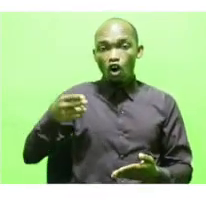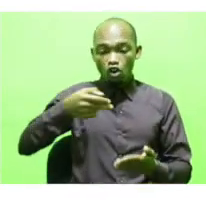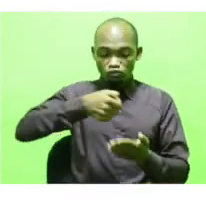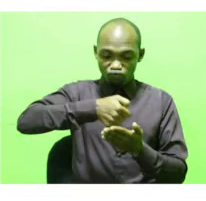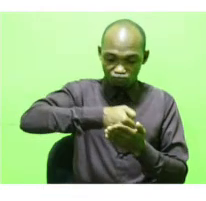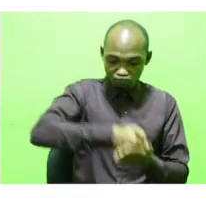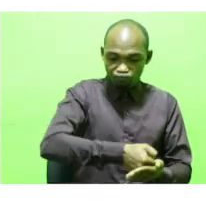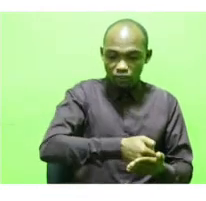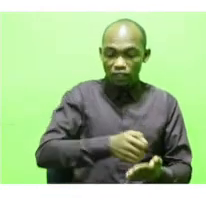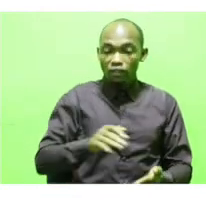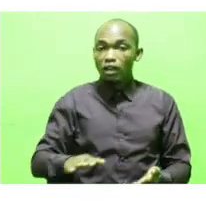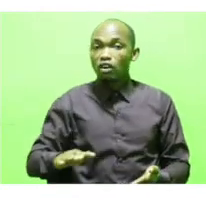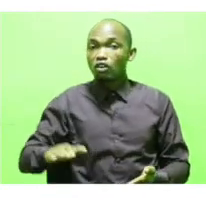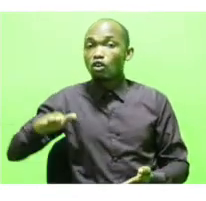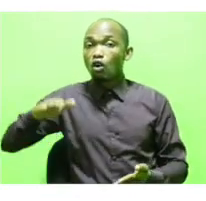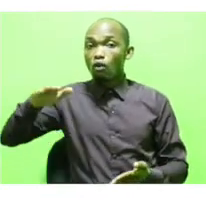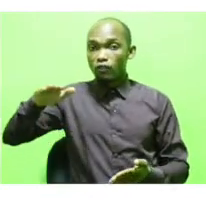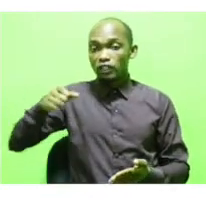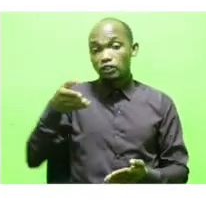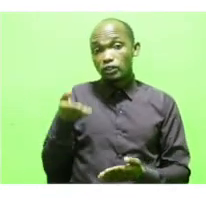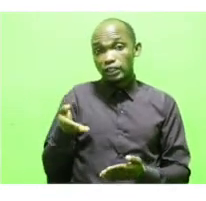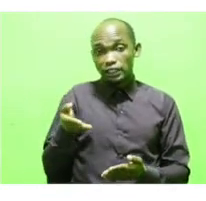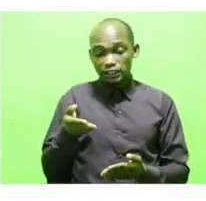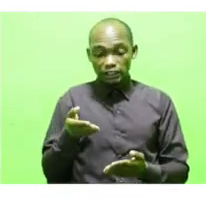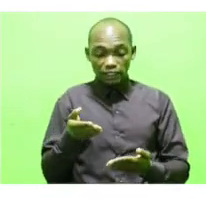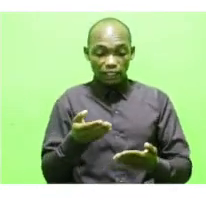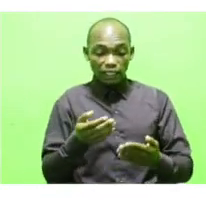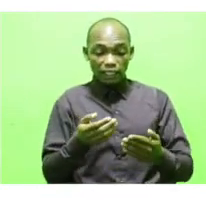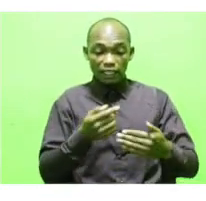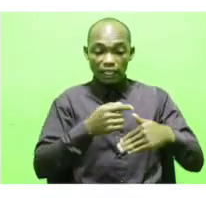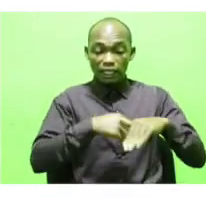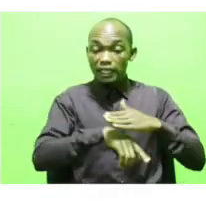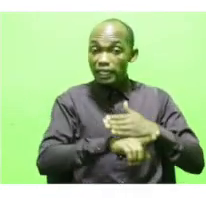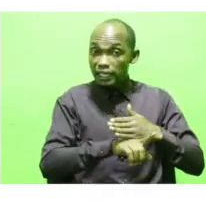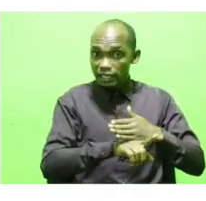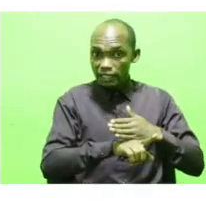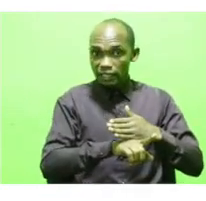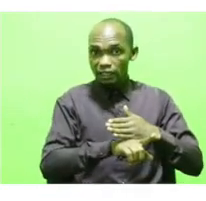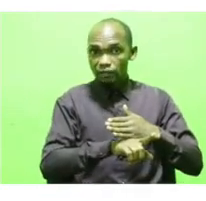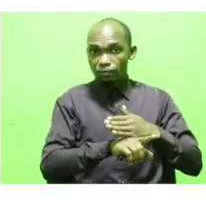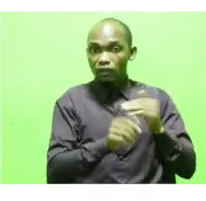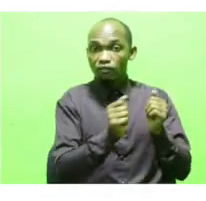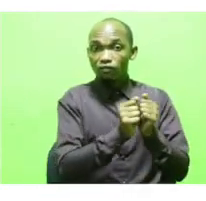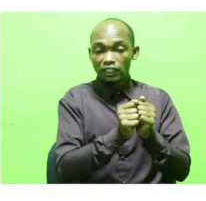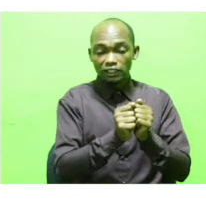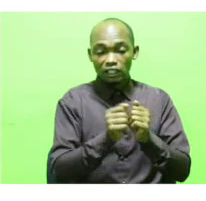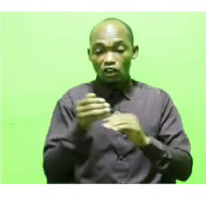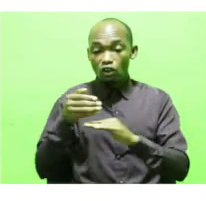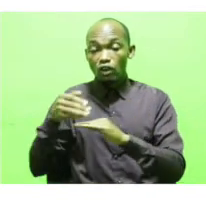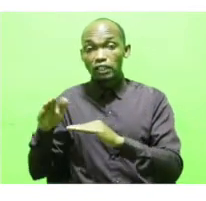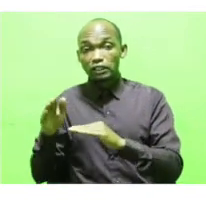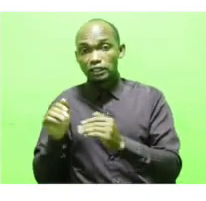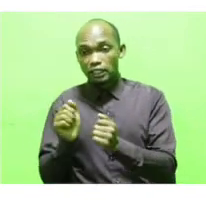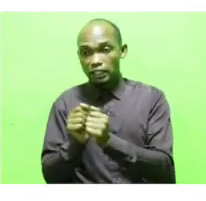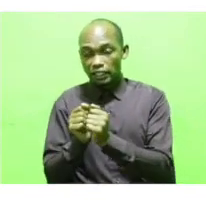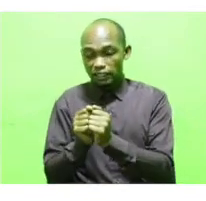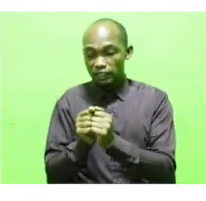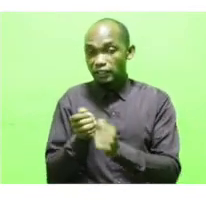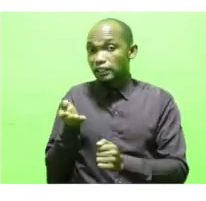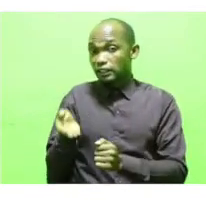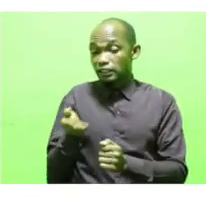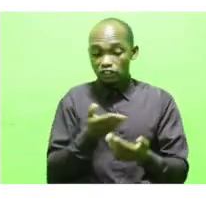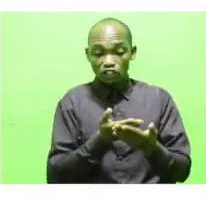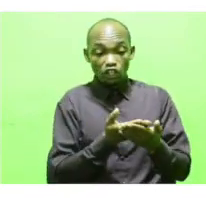other factors which are the external factors which do not occur within the organism. These,